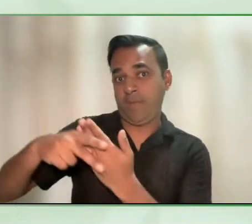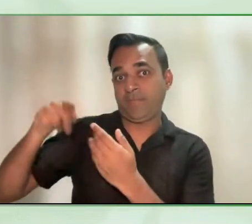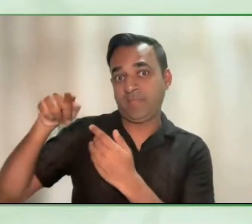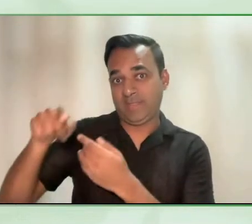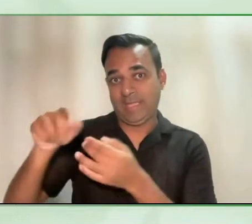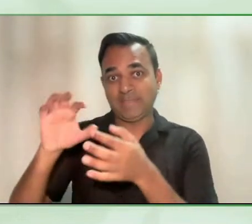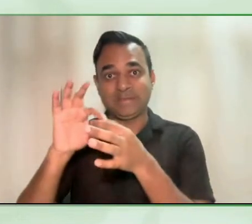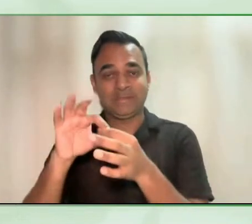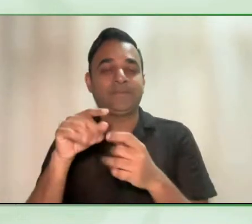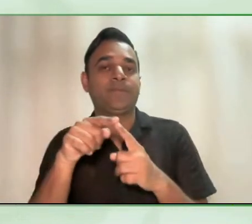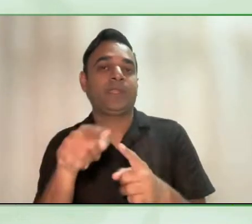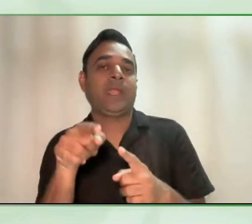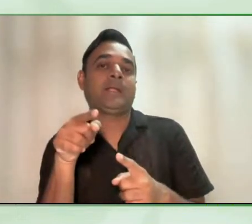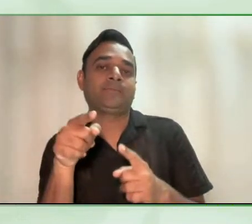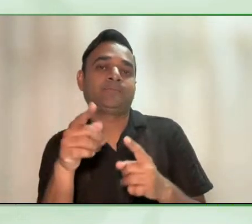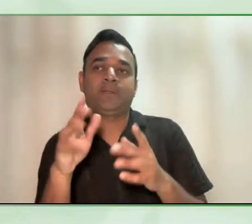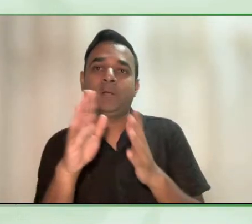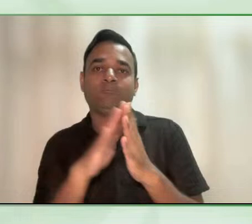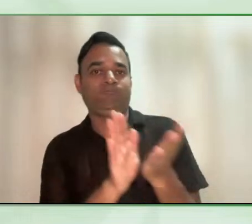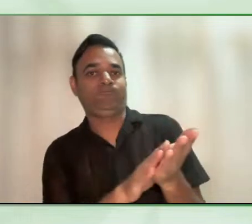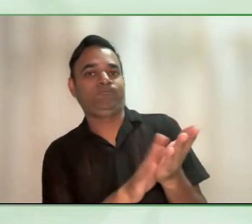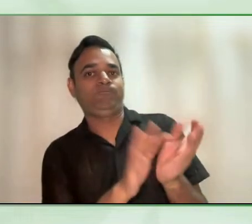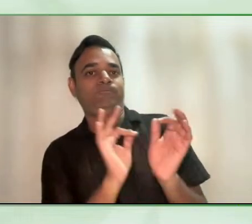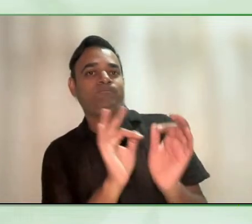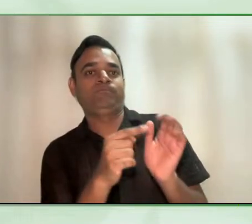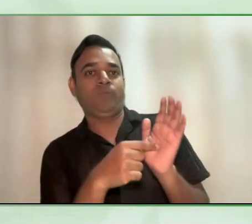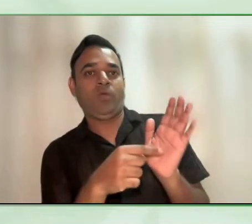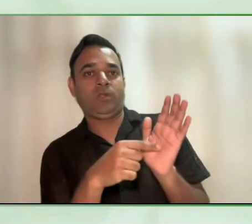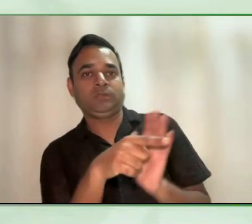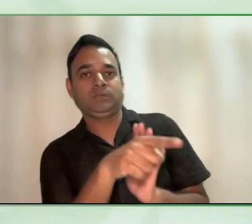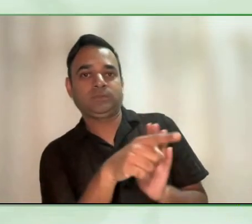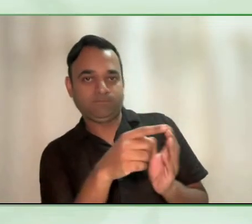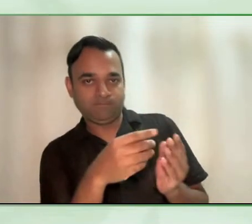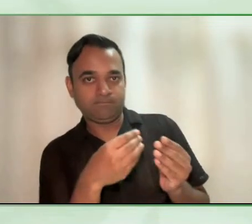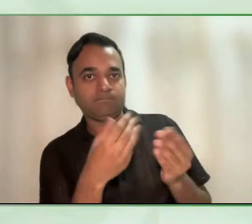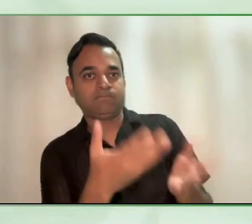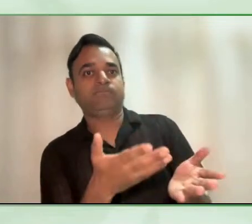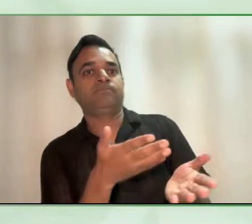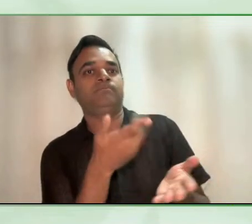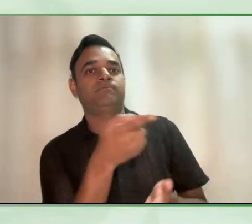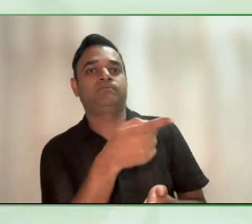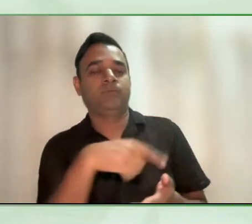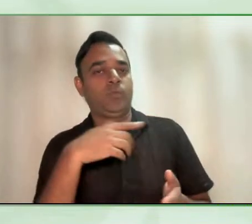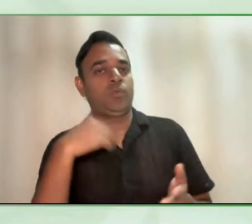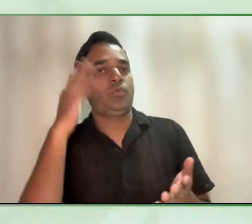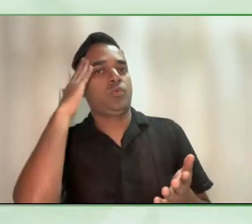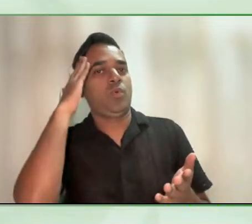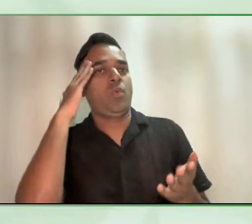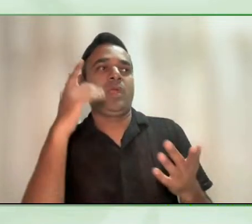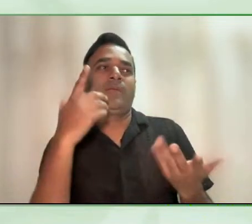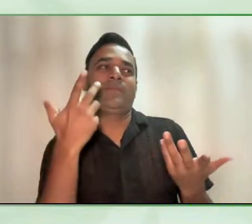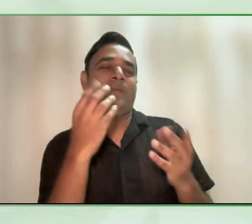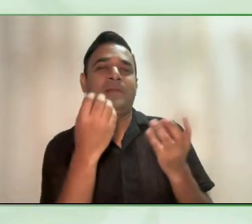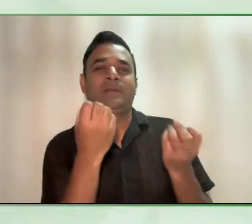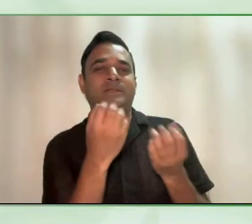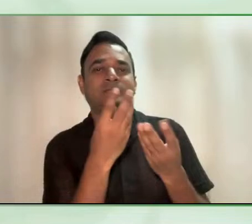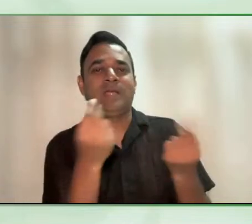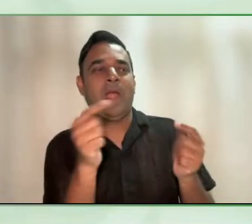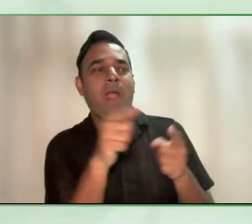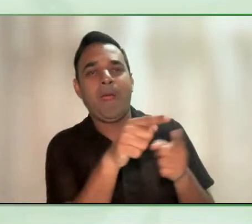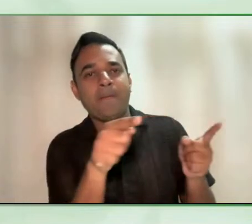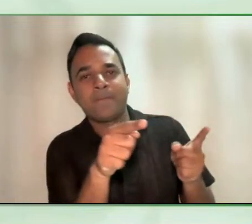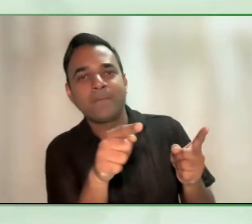calling community employment schemes. Now, these schemes are funded by the Department of